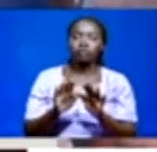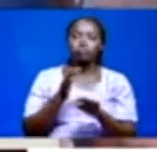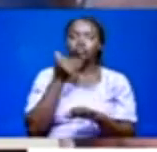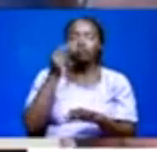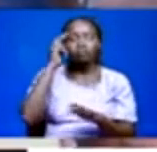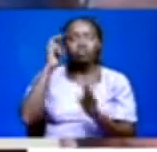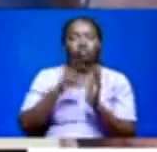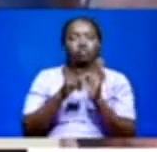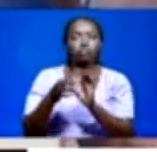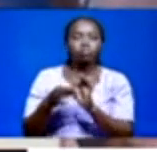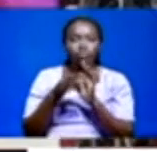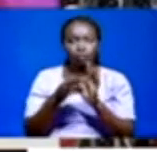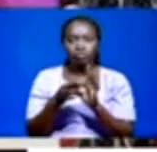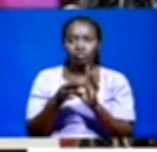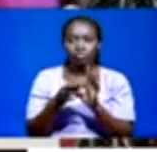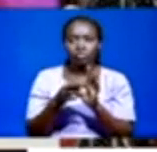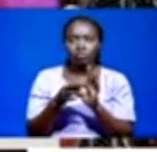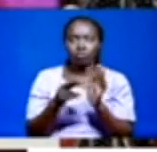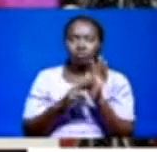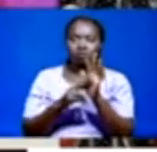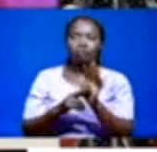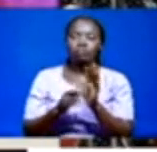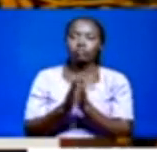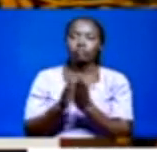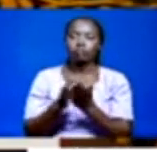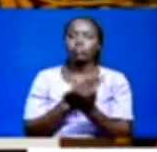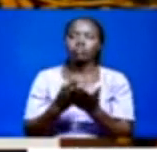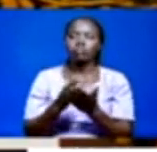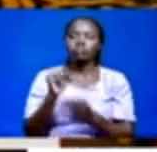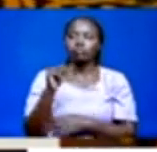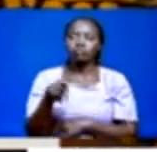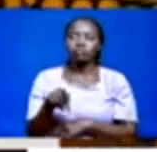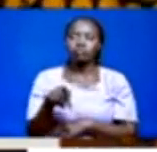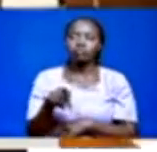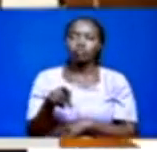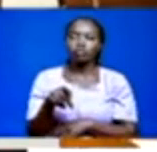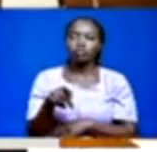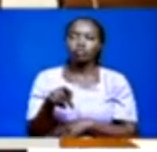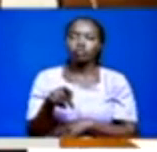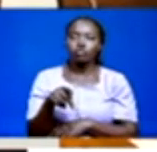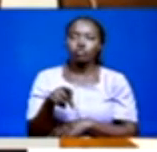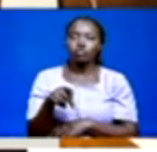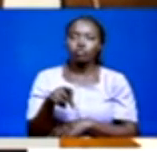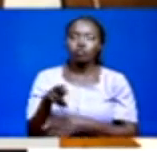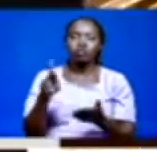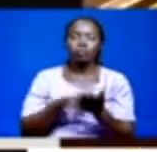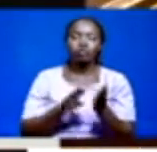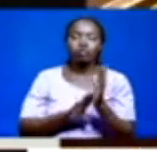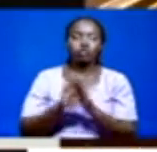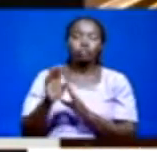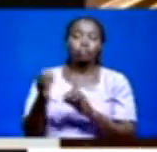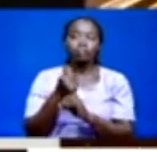union for purpose of the representation. A section of legislators have underscored the development achieved